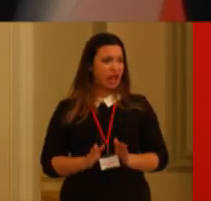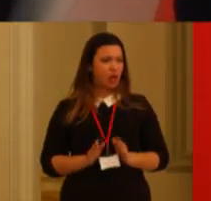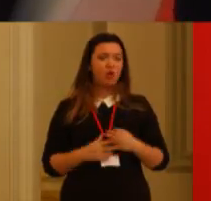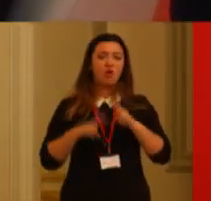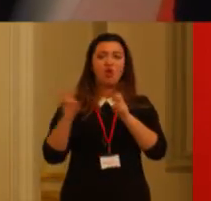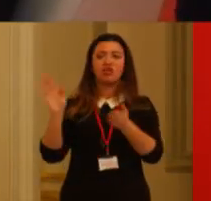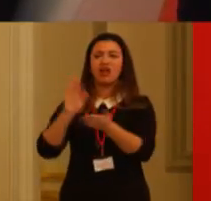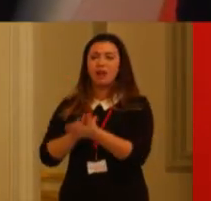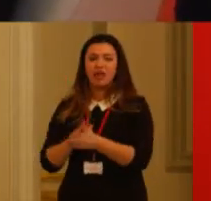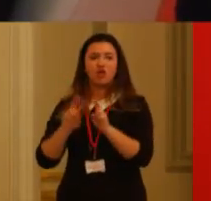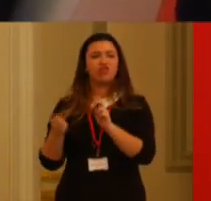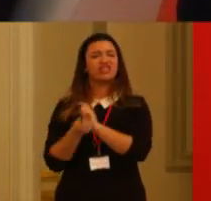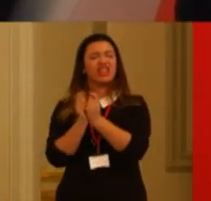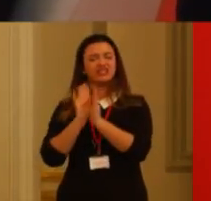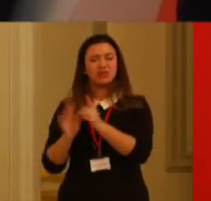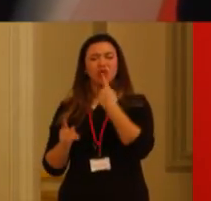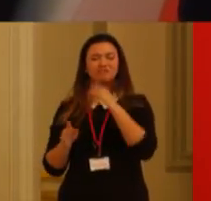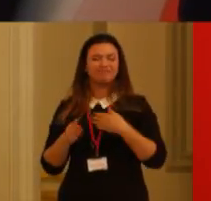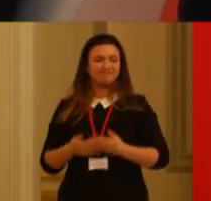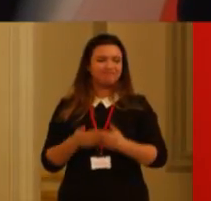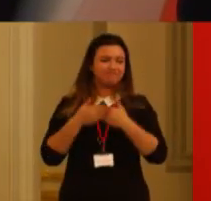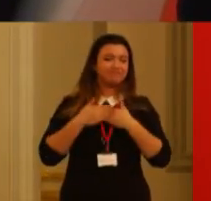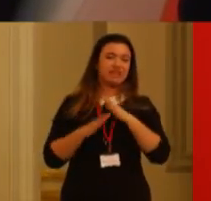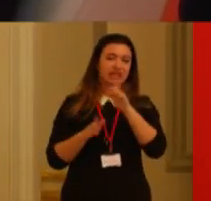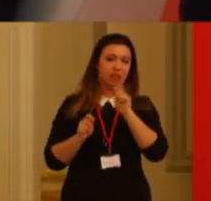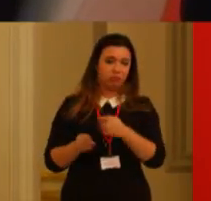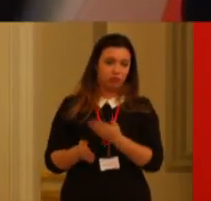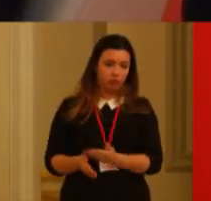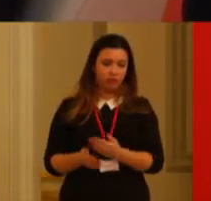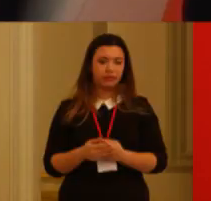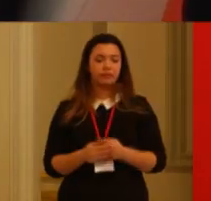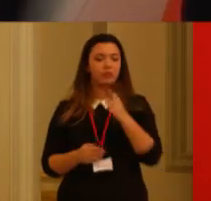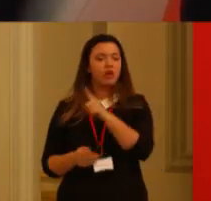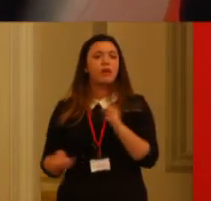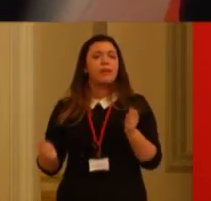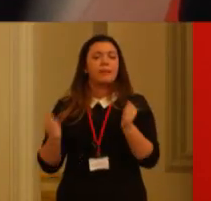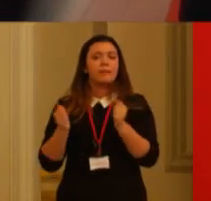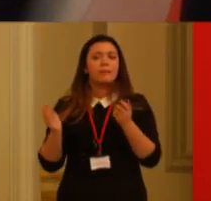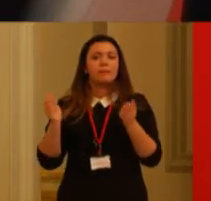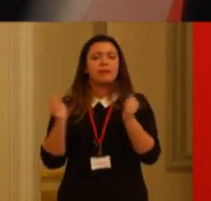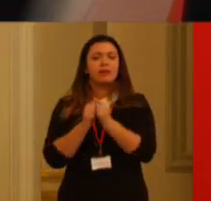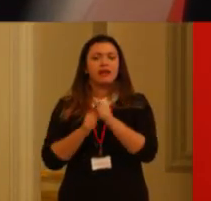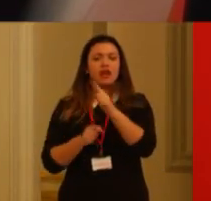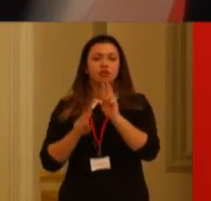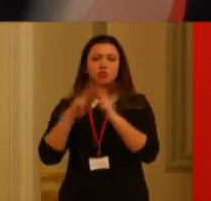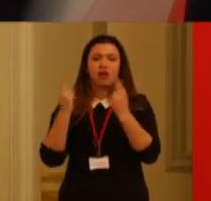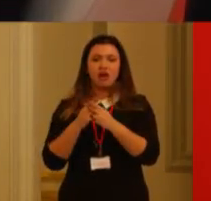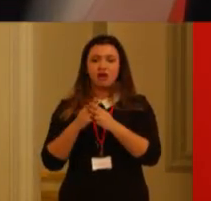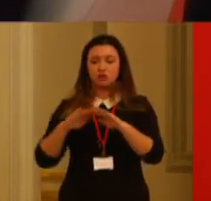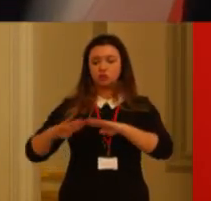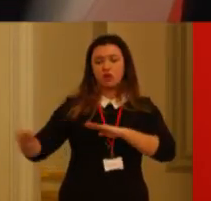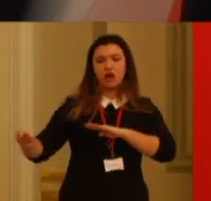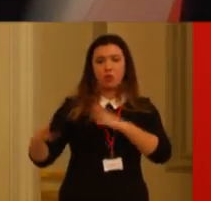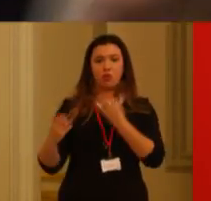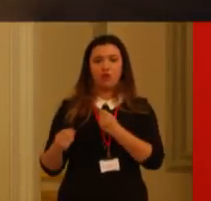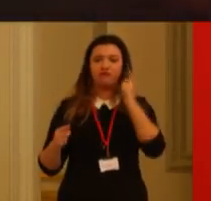don't quite like to engage. They like to change the topic or remain silent rather than face or confront